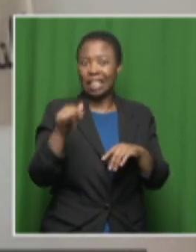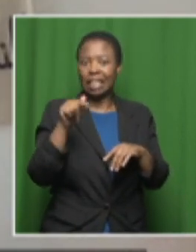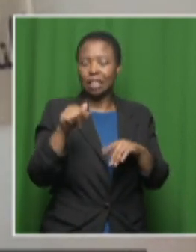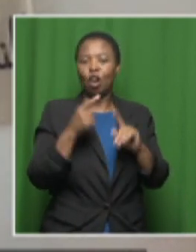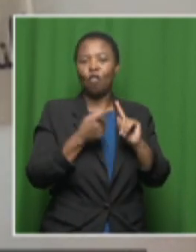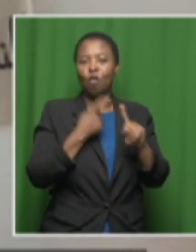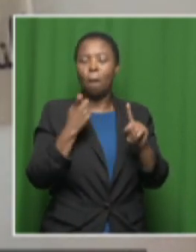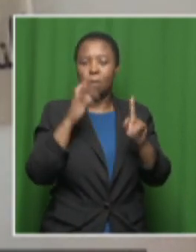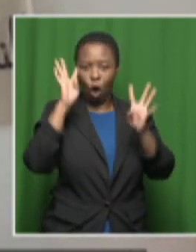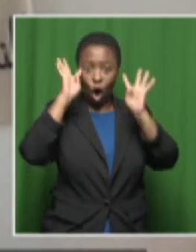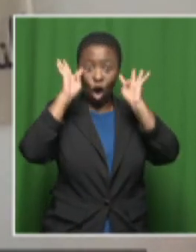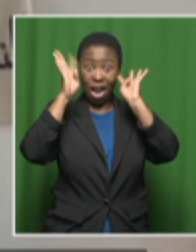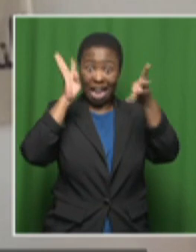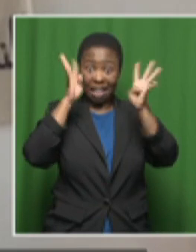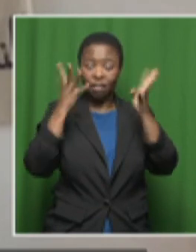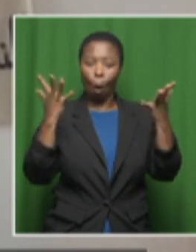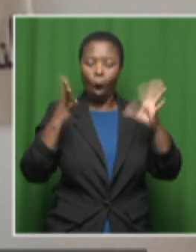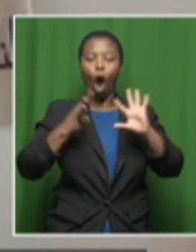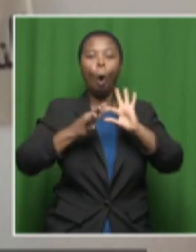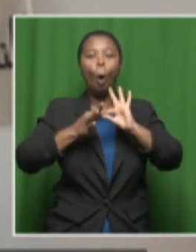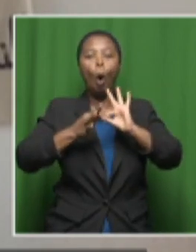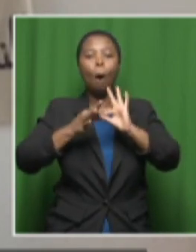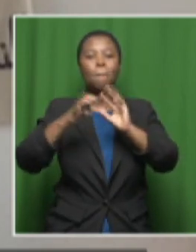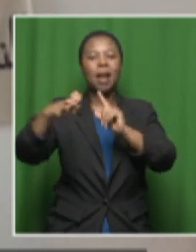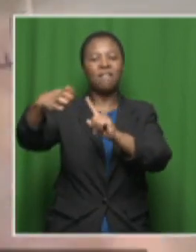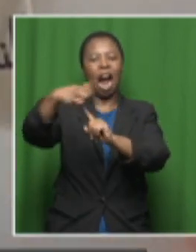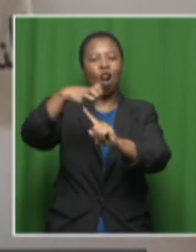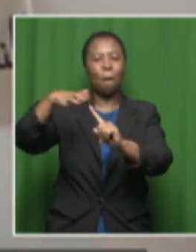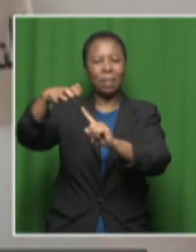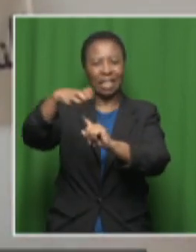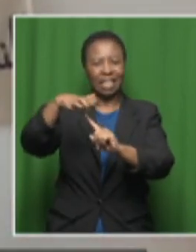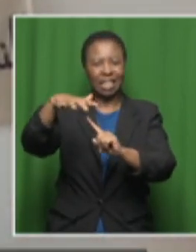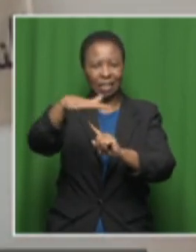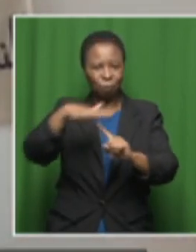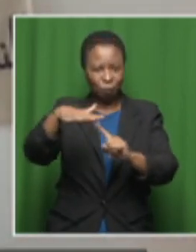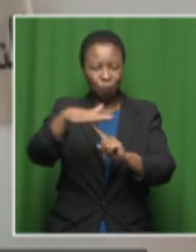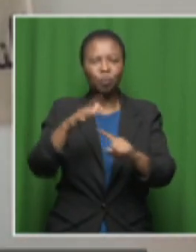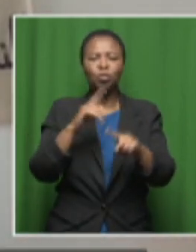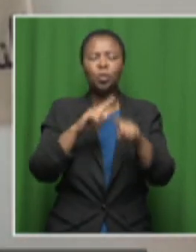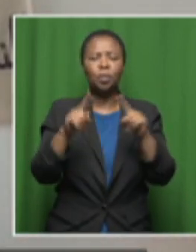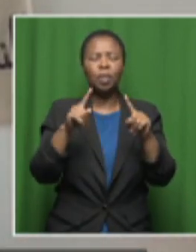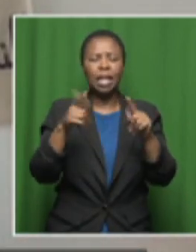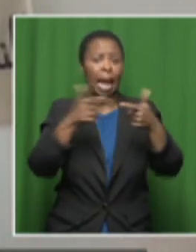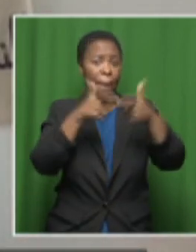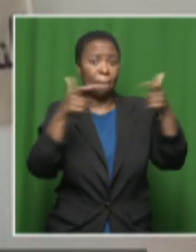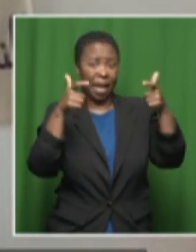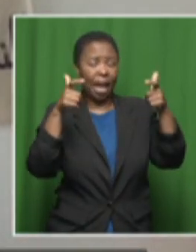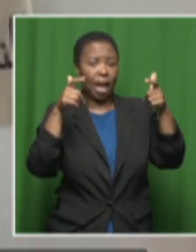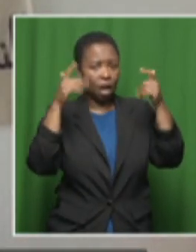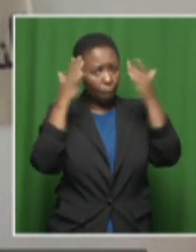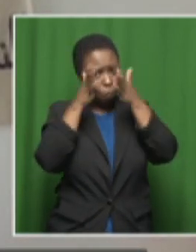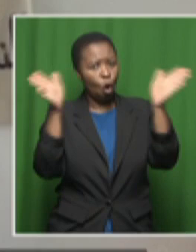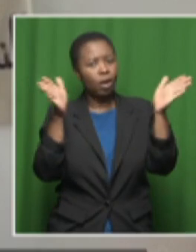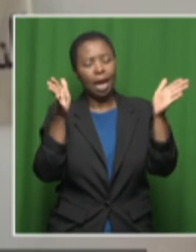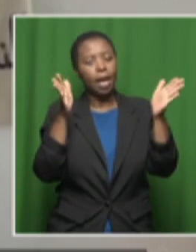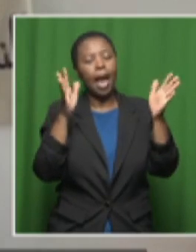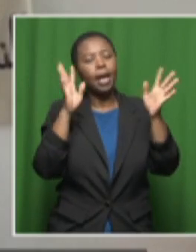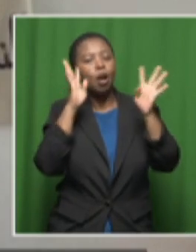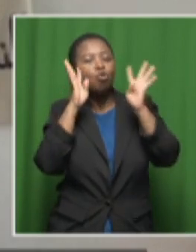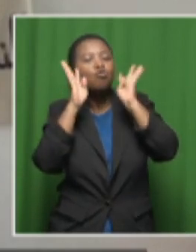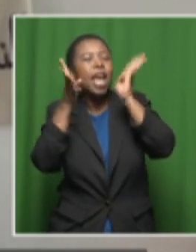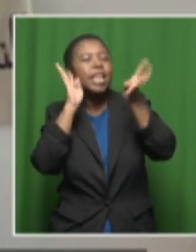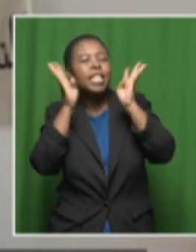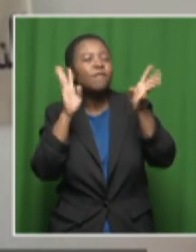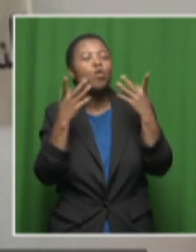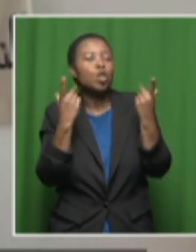fostering of creativity in the home environment. But it's not the ones on the large scale, but it's the creativity that we do in our